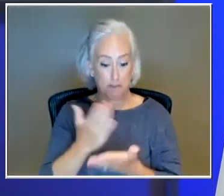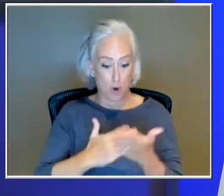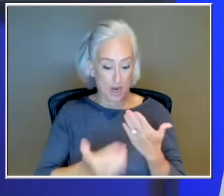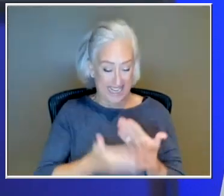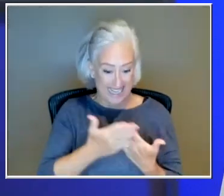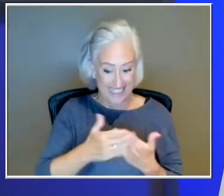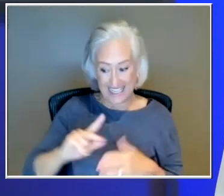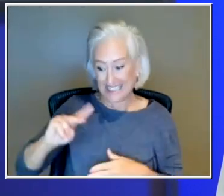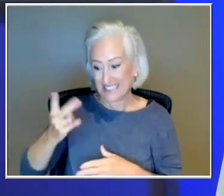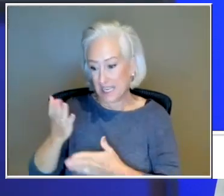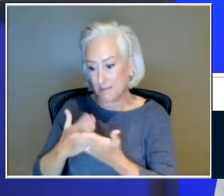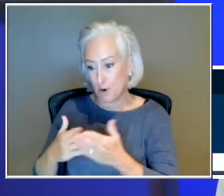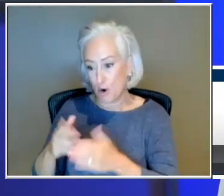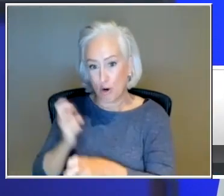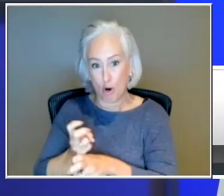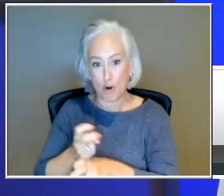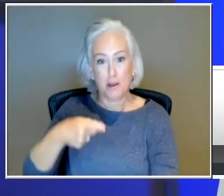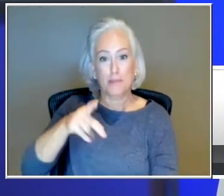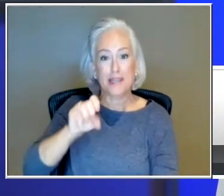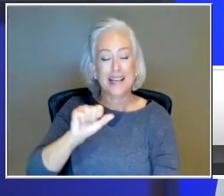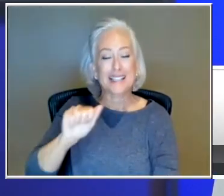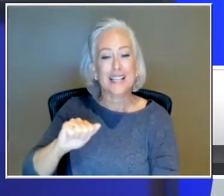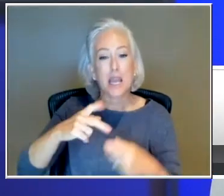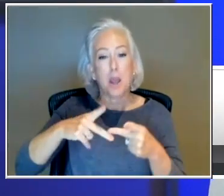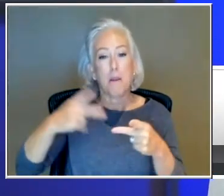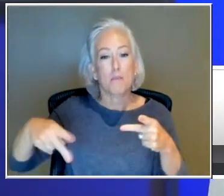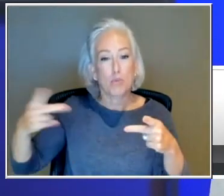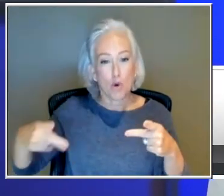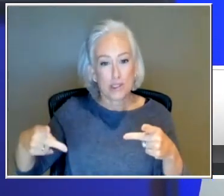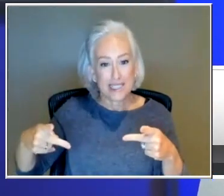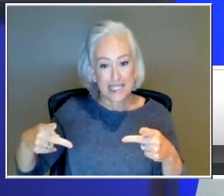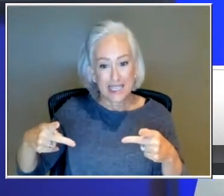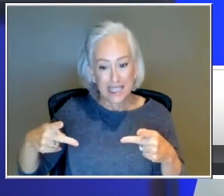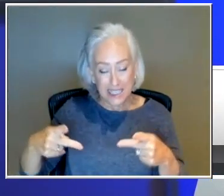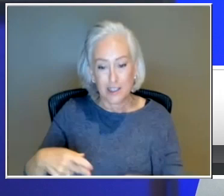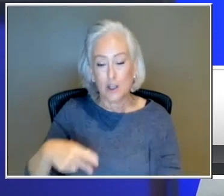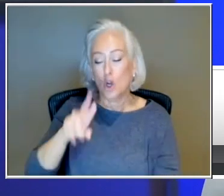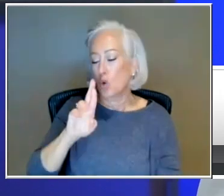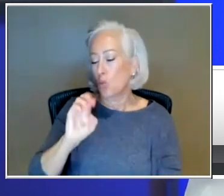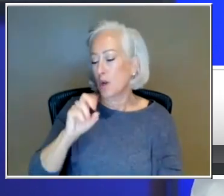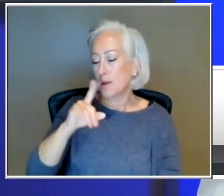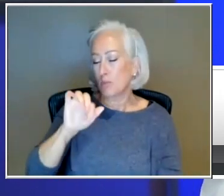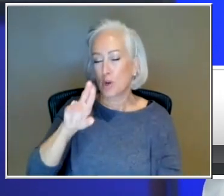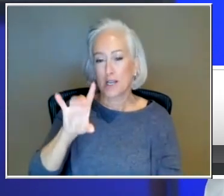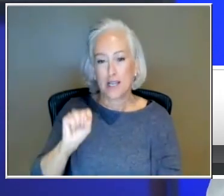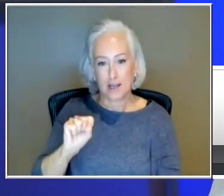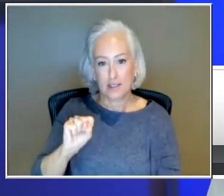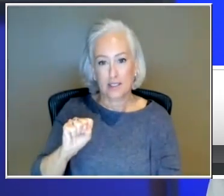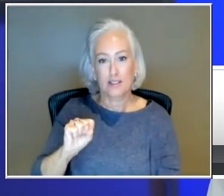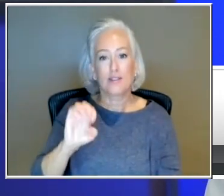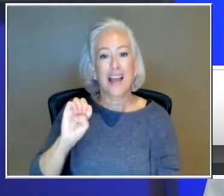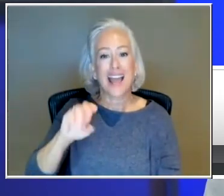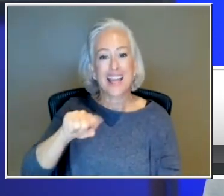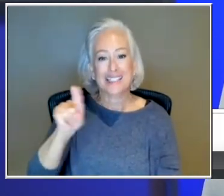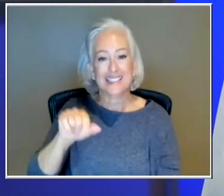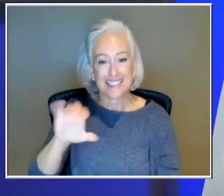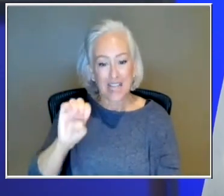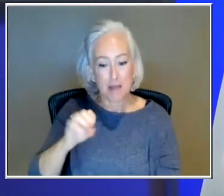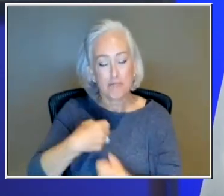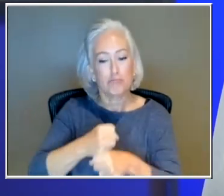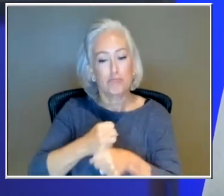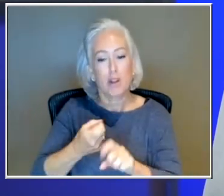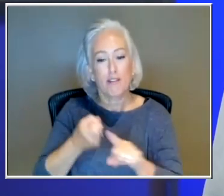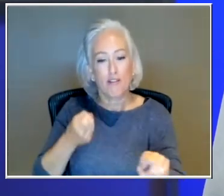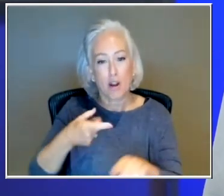normal protein. It's a reproductive enzyme that's created by the prostate, so it's something that we actually make a lot of. It's just not very much of it should end